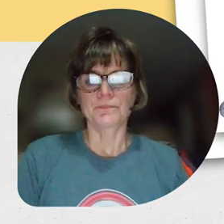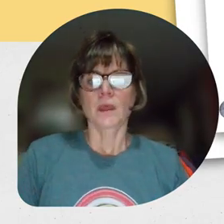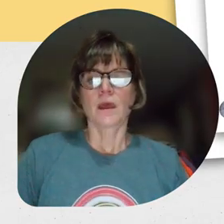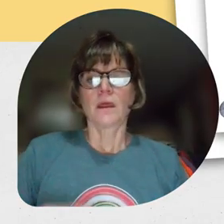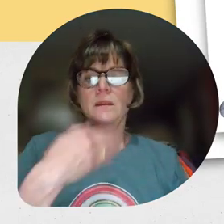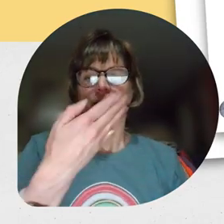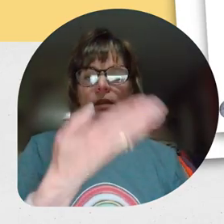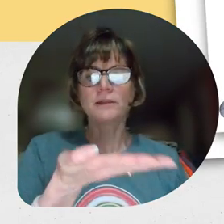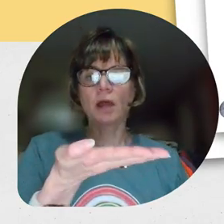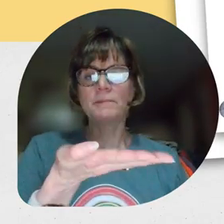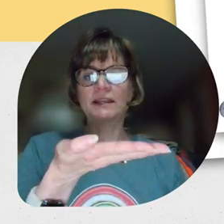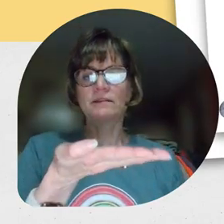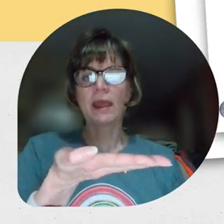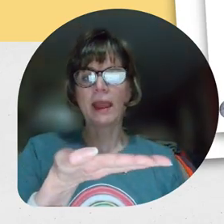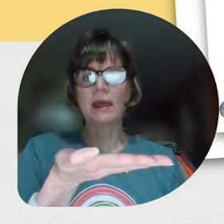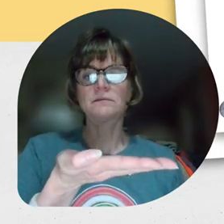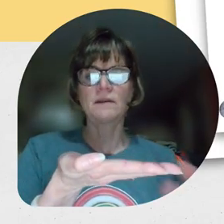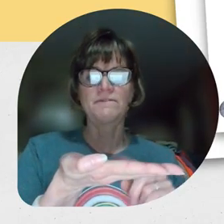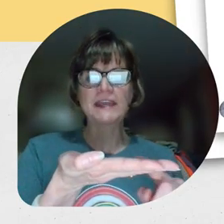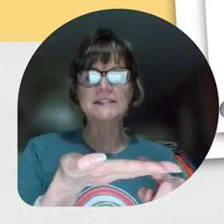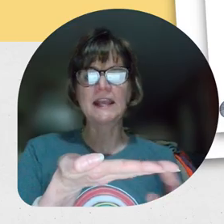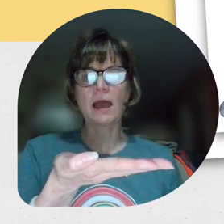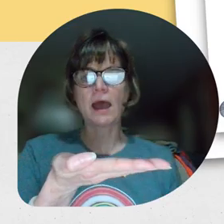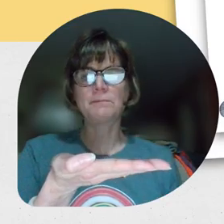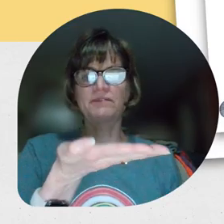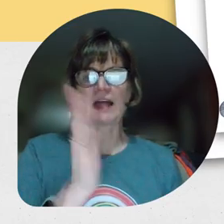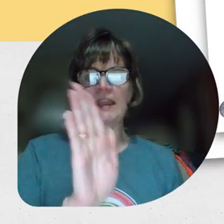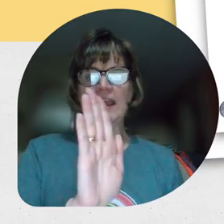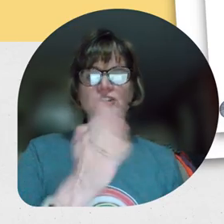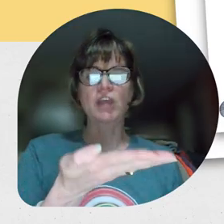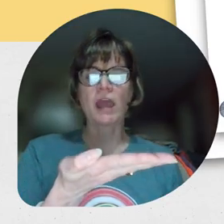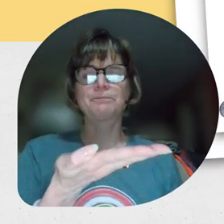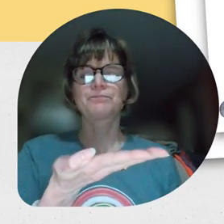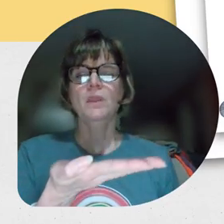Butter. Non-dominant hand facing up,